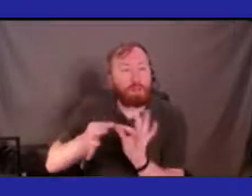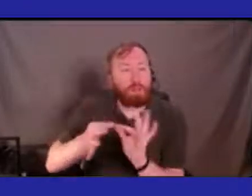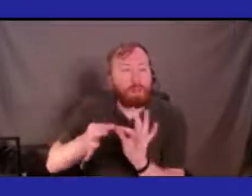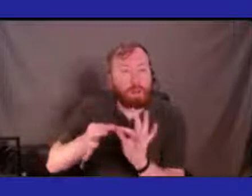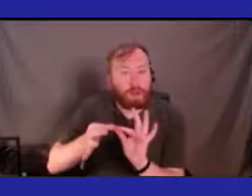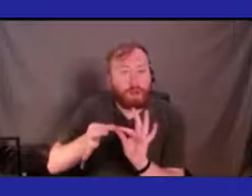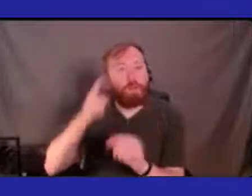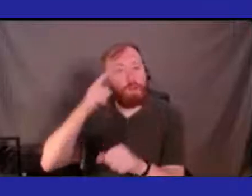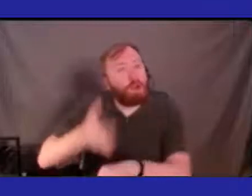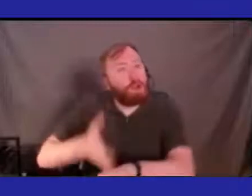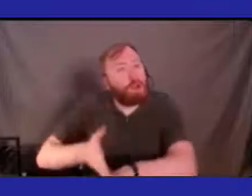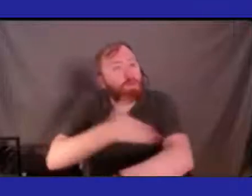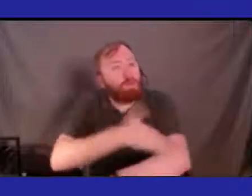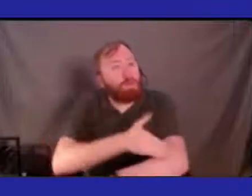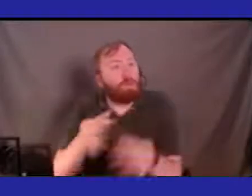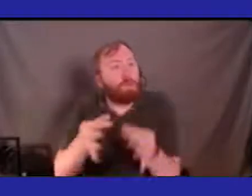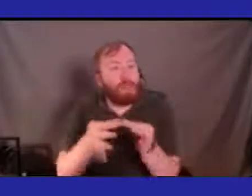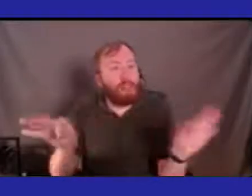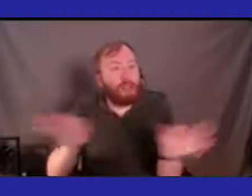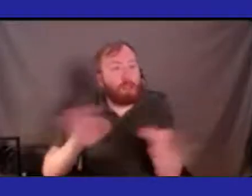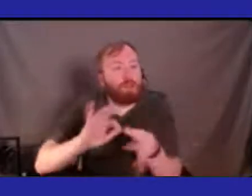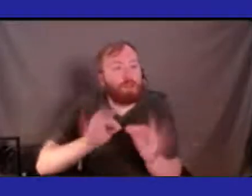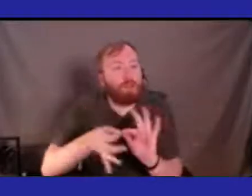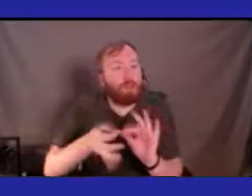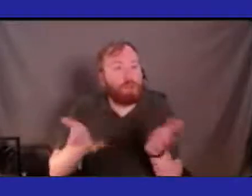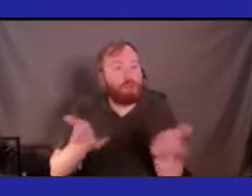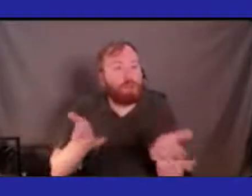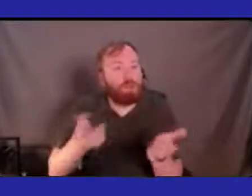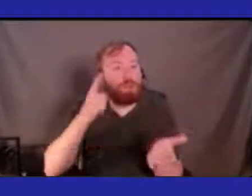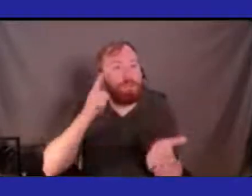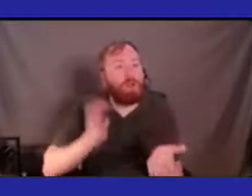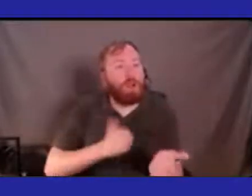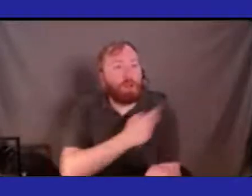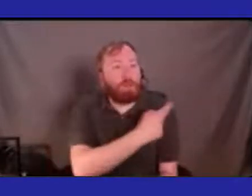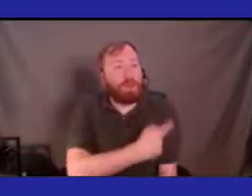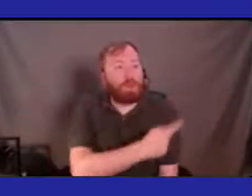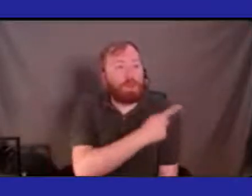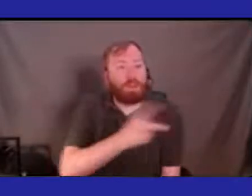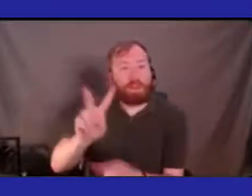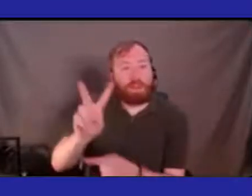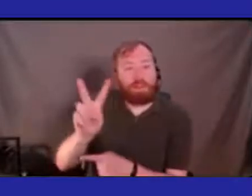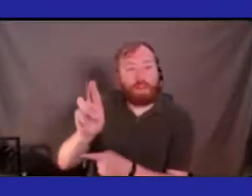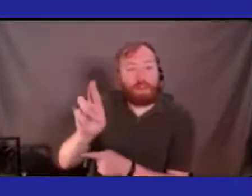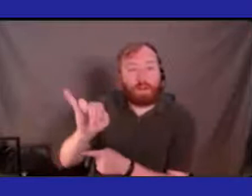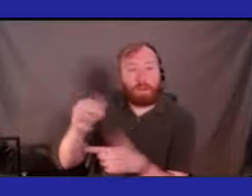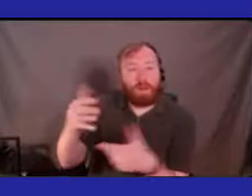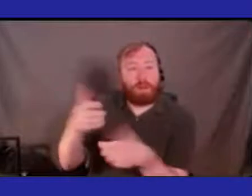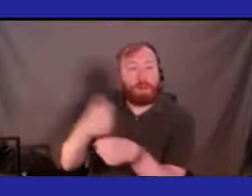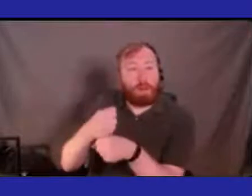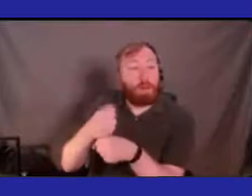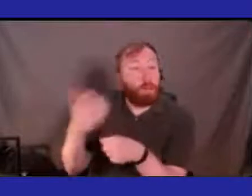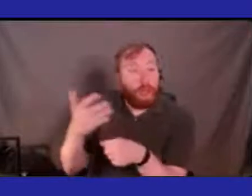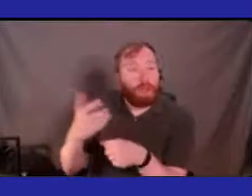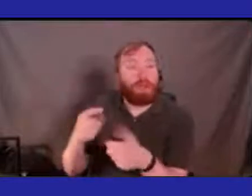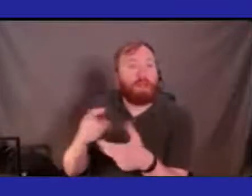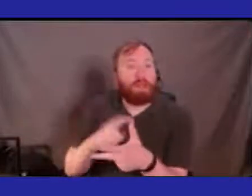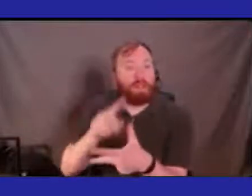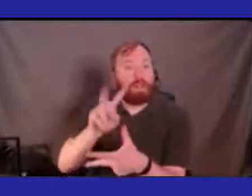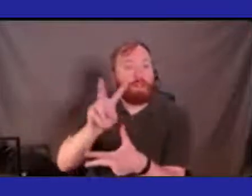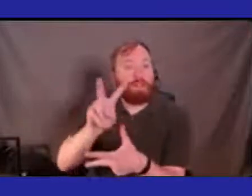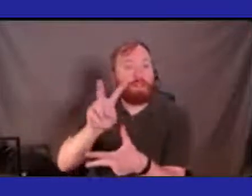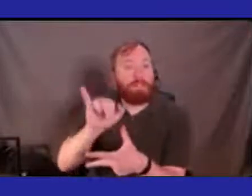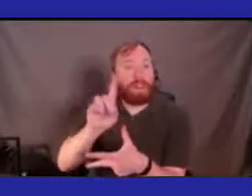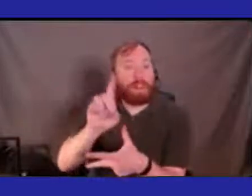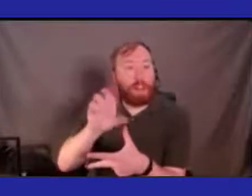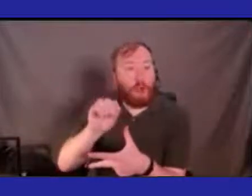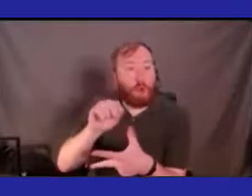improved language interpretation services to our patients. VRI stands for Video Remote Interpreting,